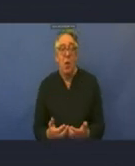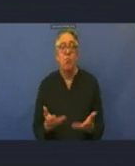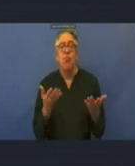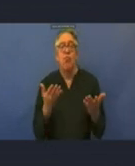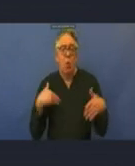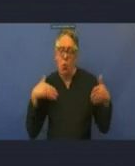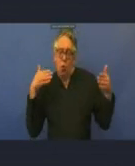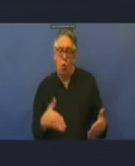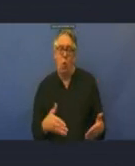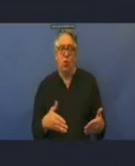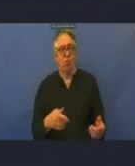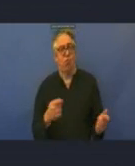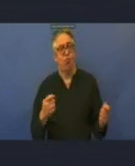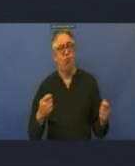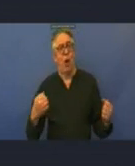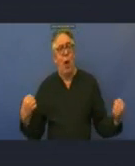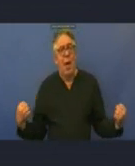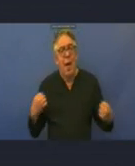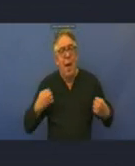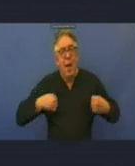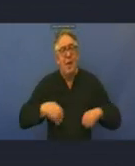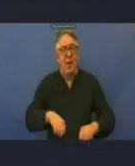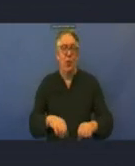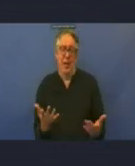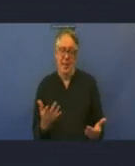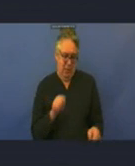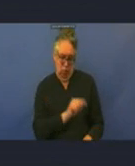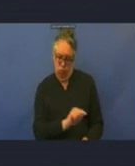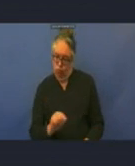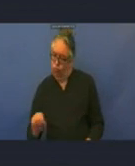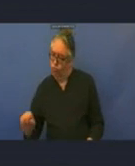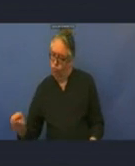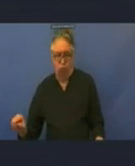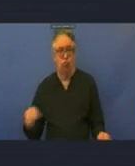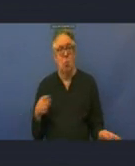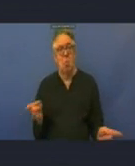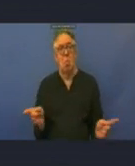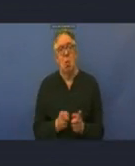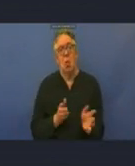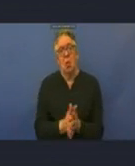I give you a peek on the situation and gathering,